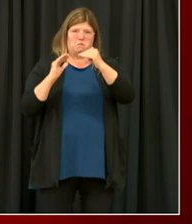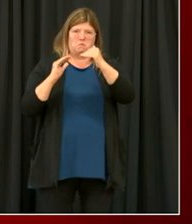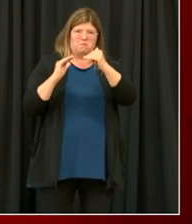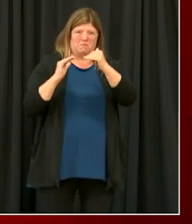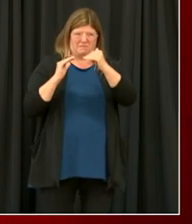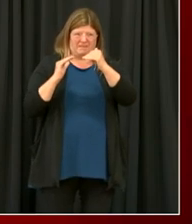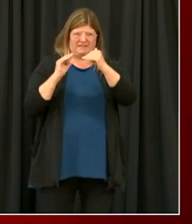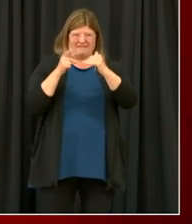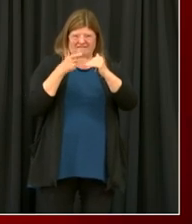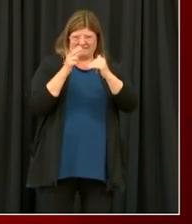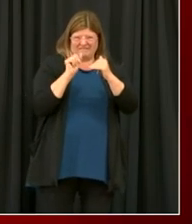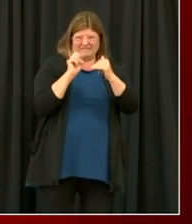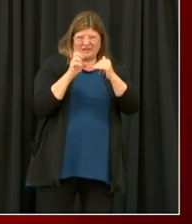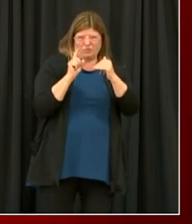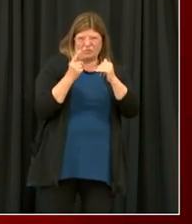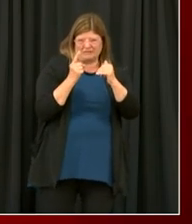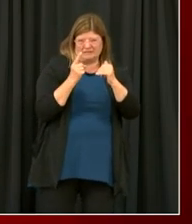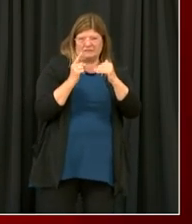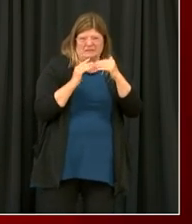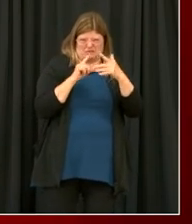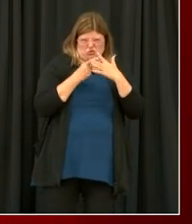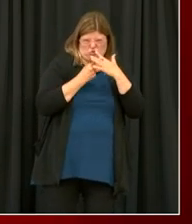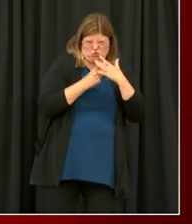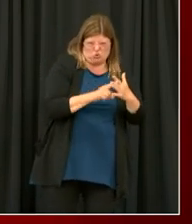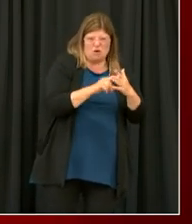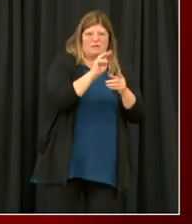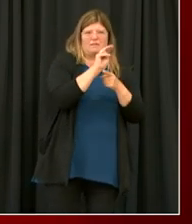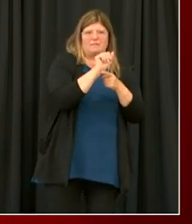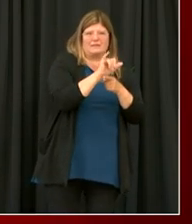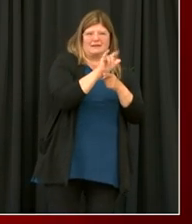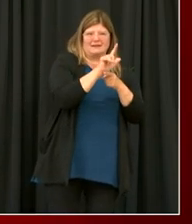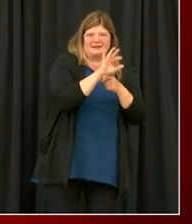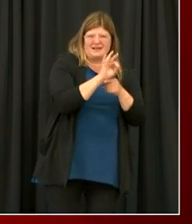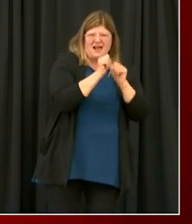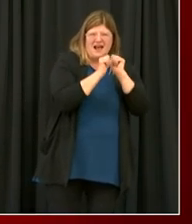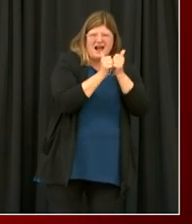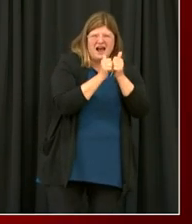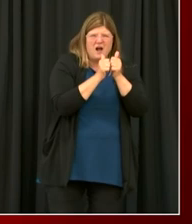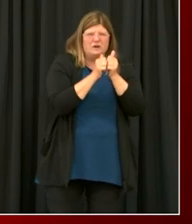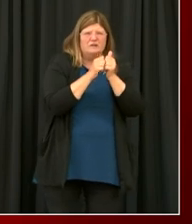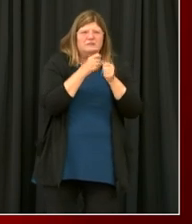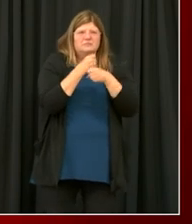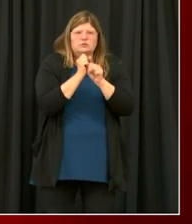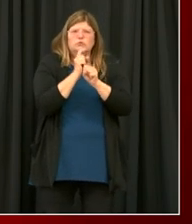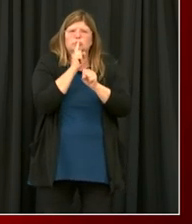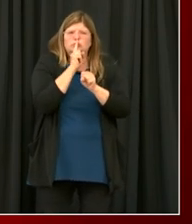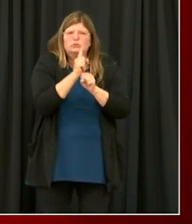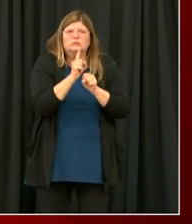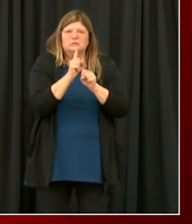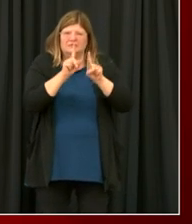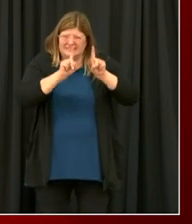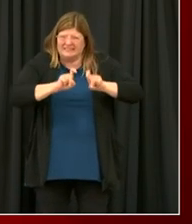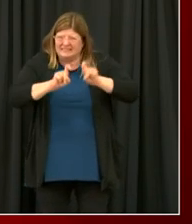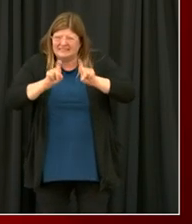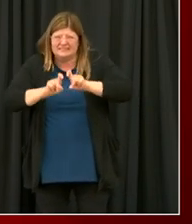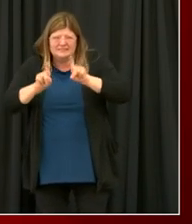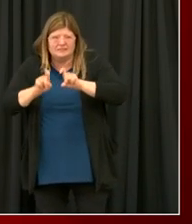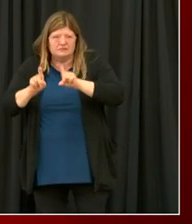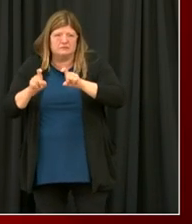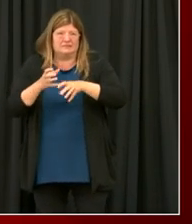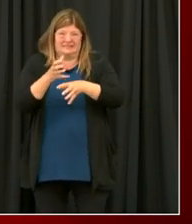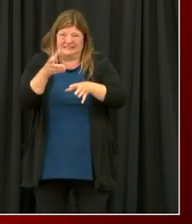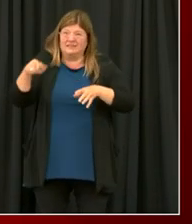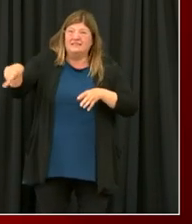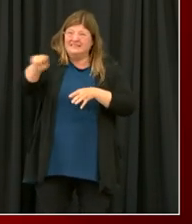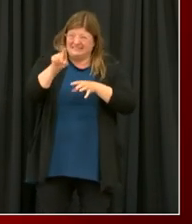29th, we have been very focused on how we can ensure that anyone who needs a test gets a test. And one